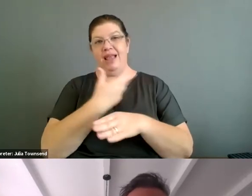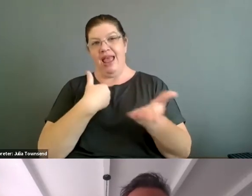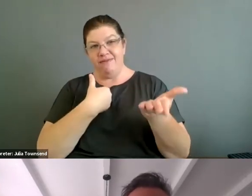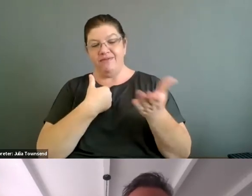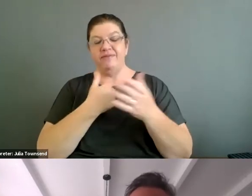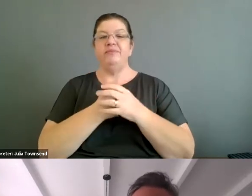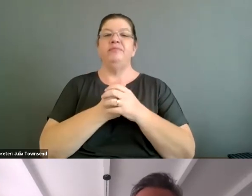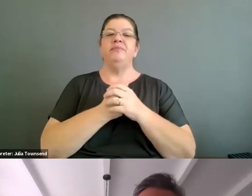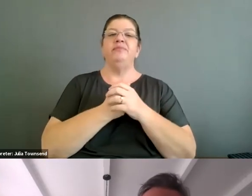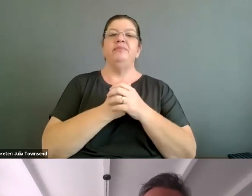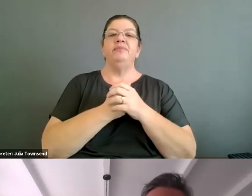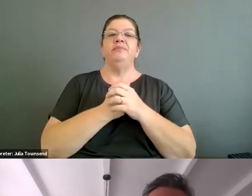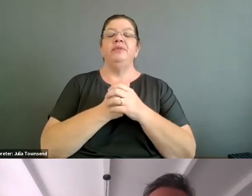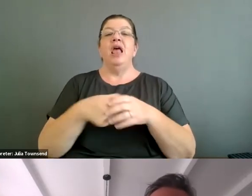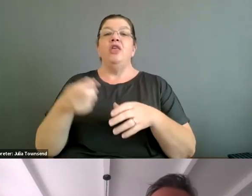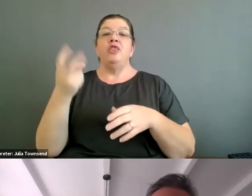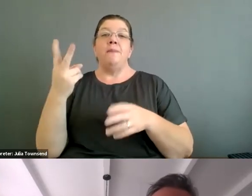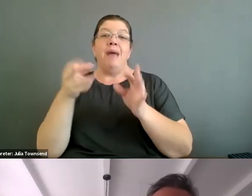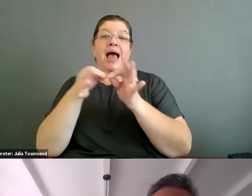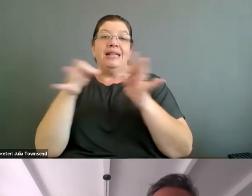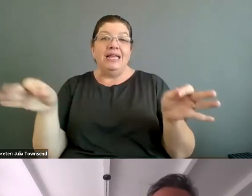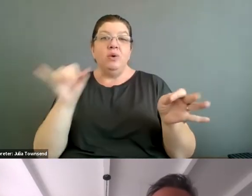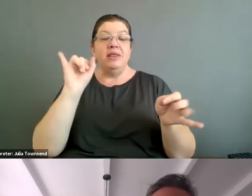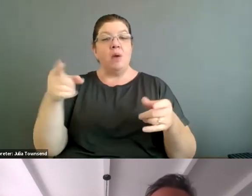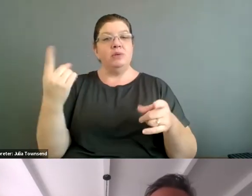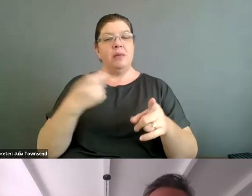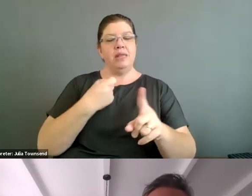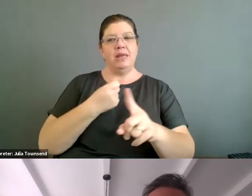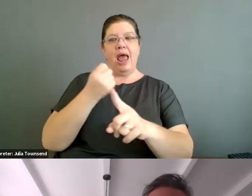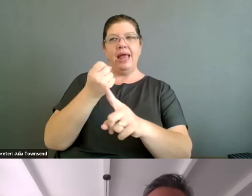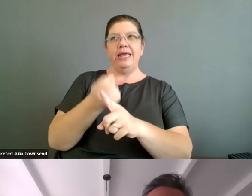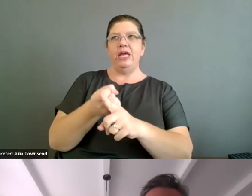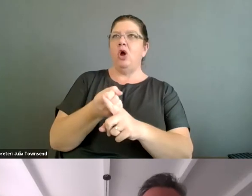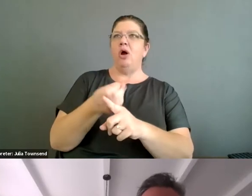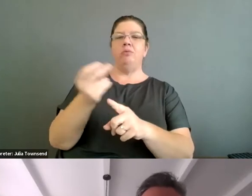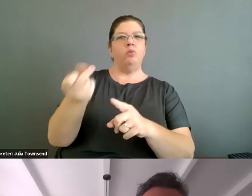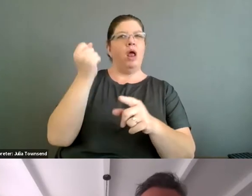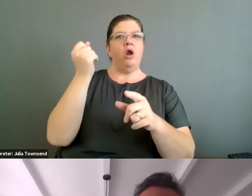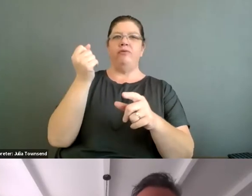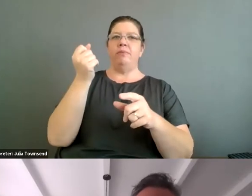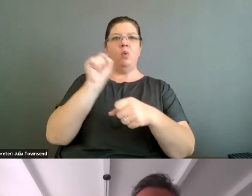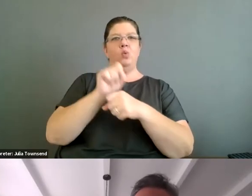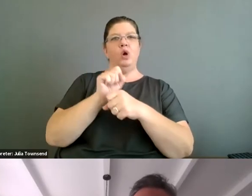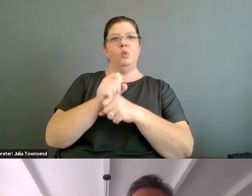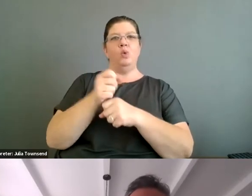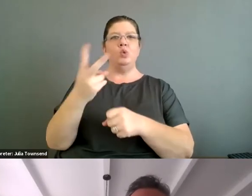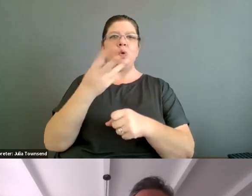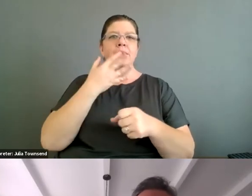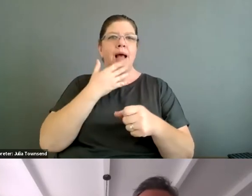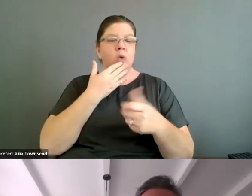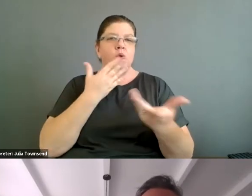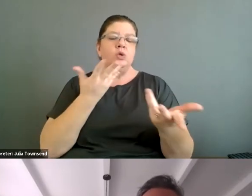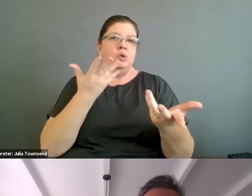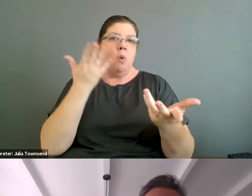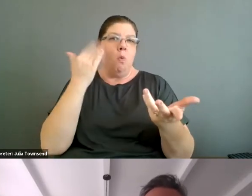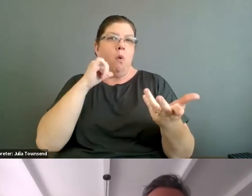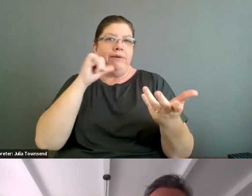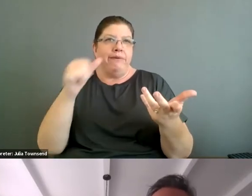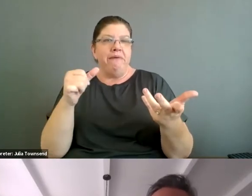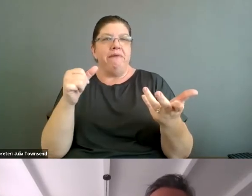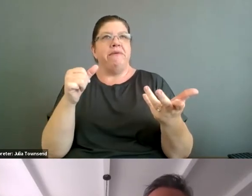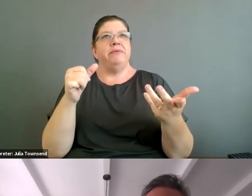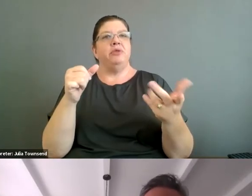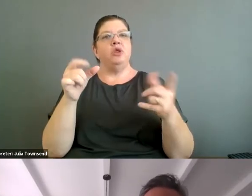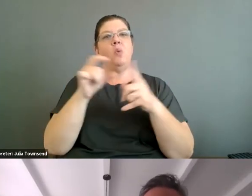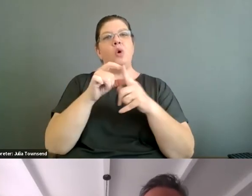I guess the bilingual was just something I hit on right off the bat, just working with two colors. It seemed like, well, why not have the word